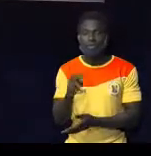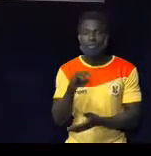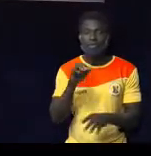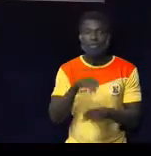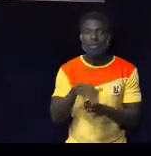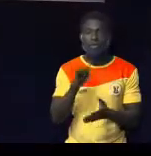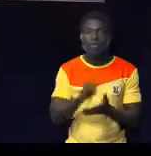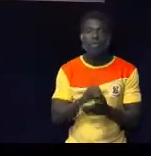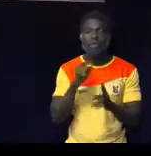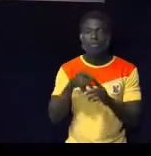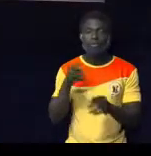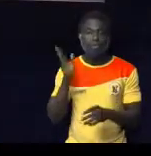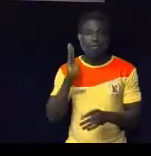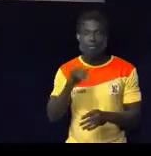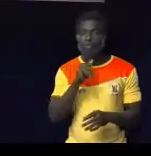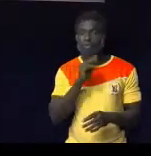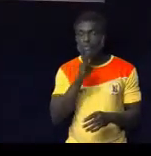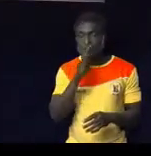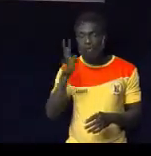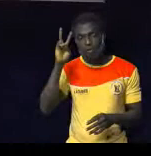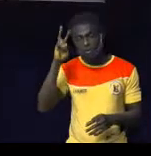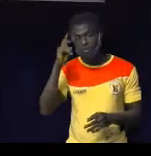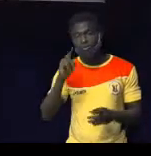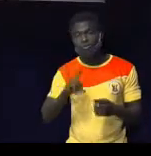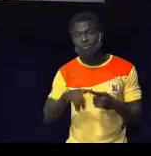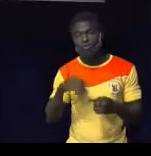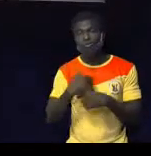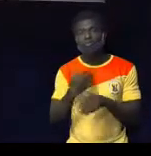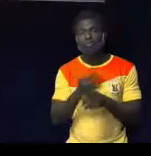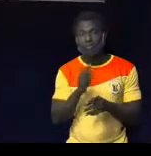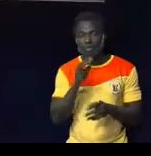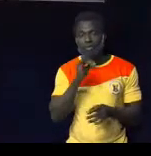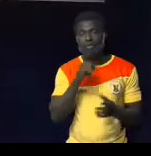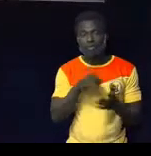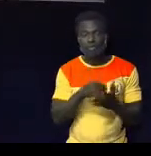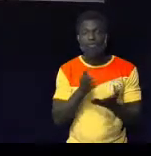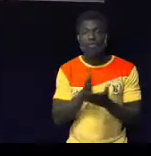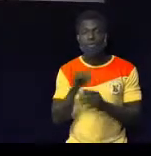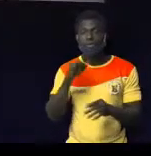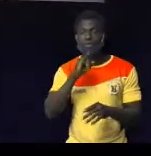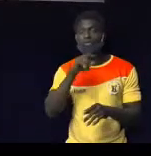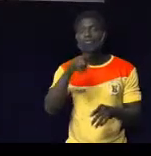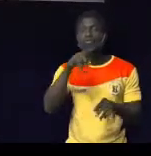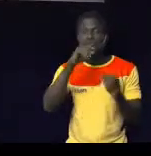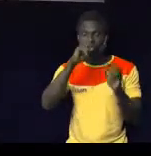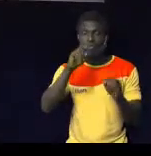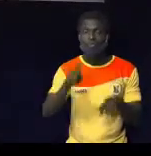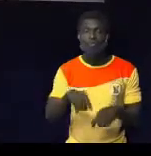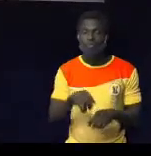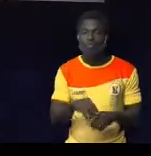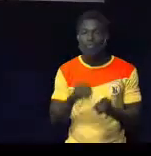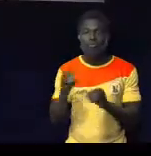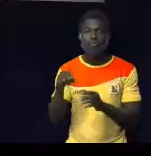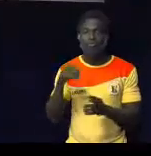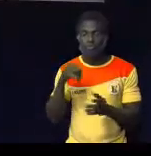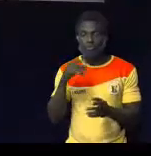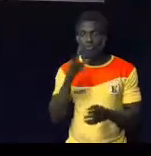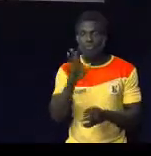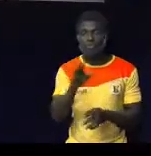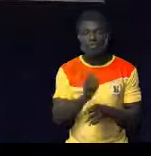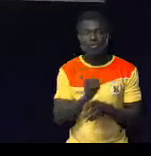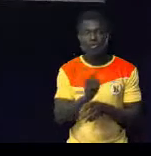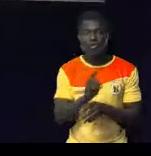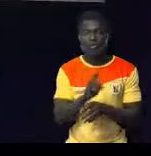be misunderstanding. So to make your sentence sensible, you must place the adverbs at the correct